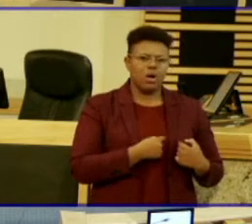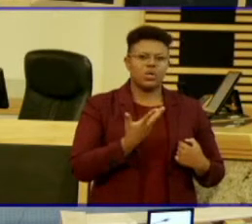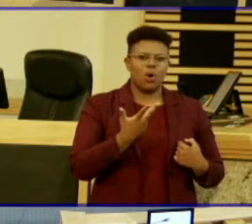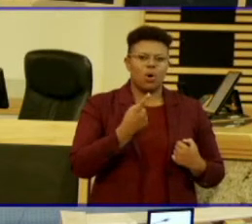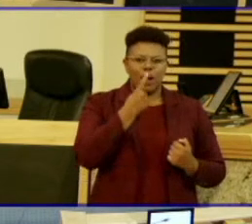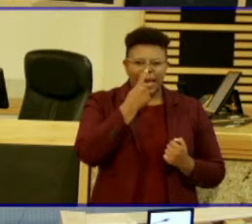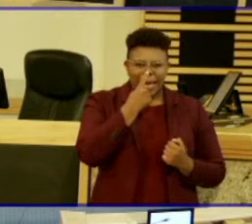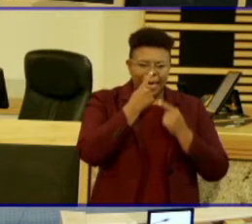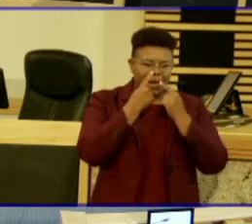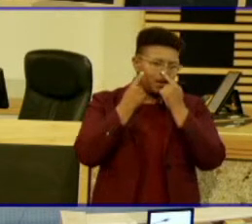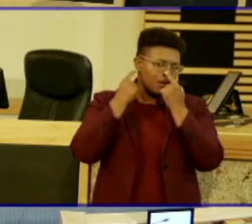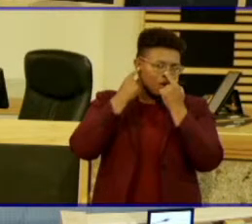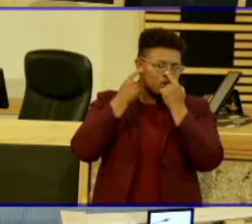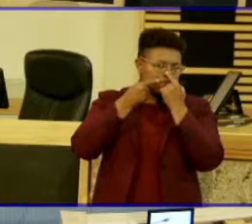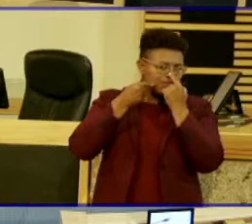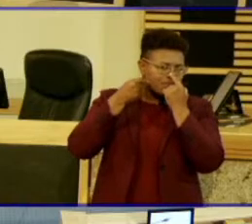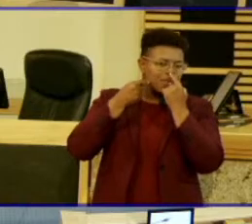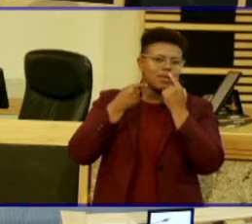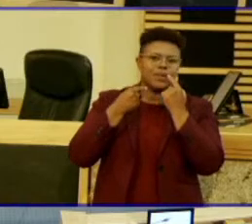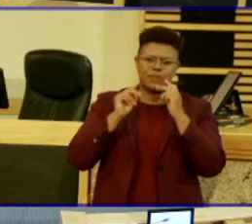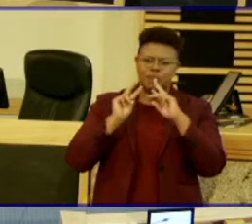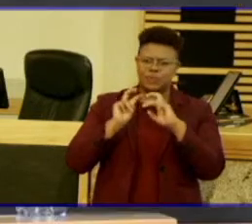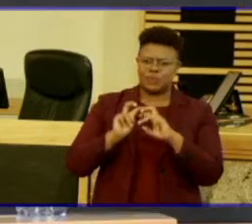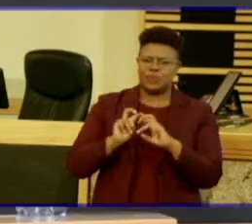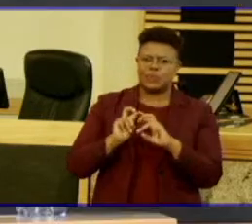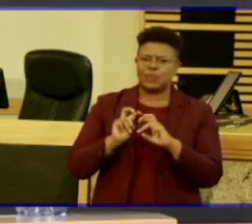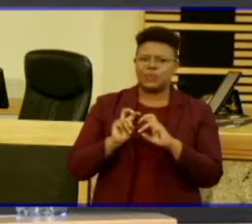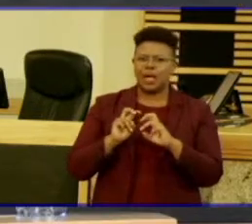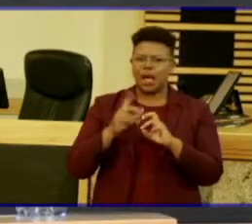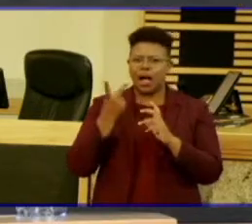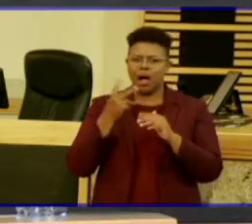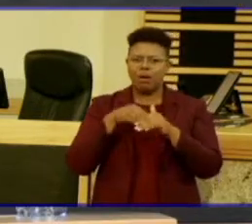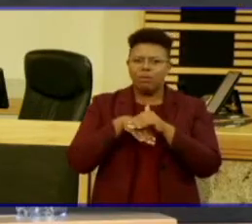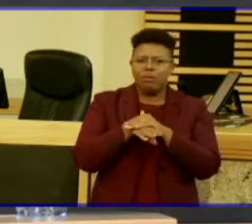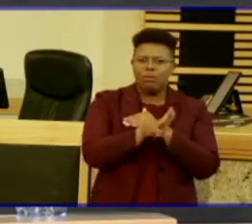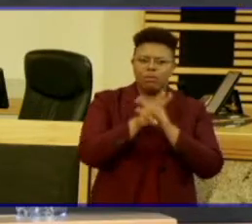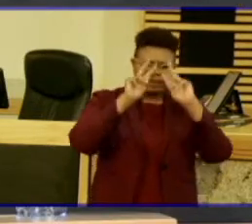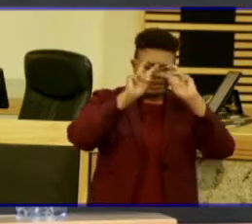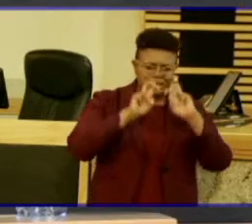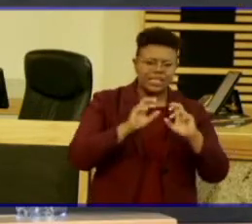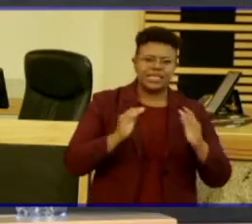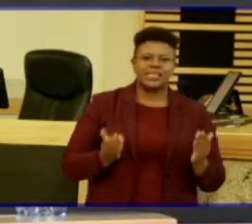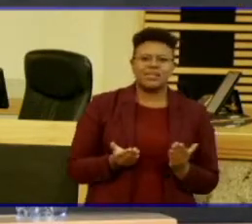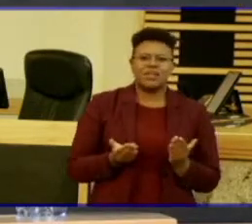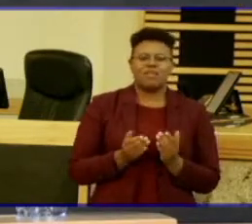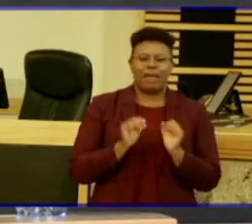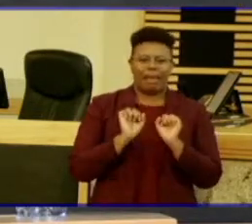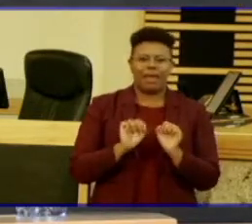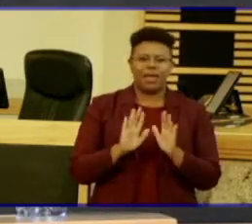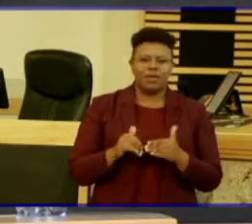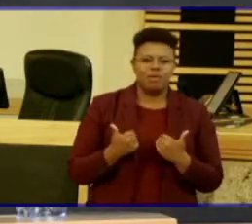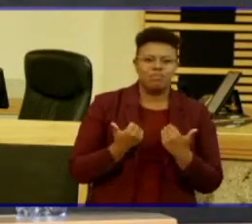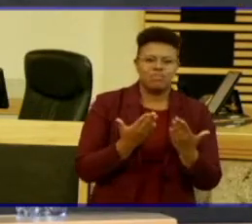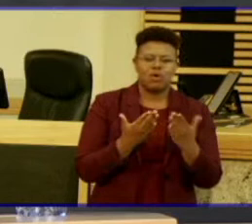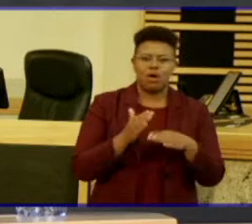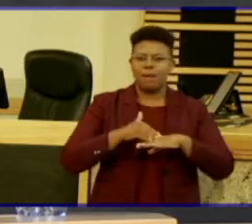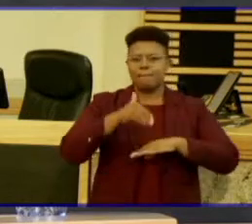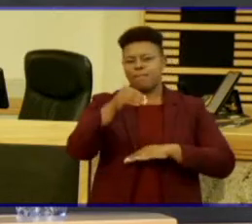nose, orthopedic and advanced imaging and diagnostic services to provide